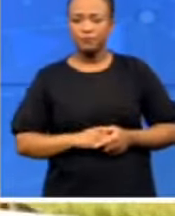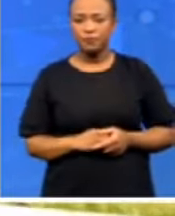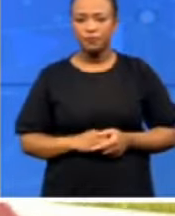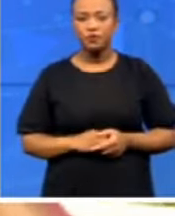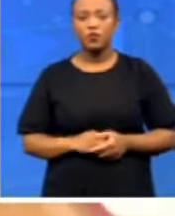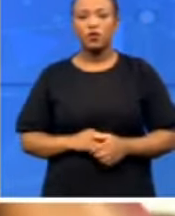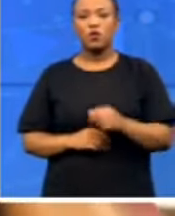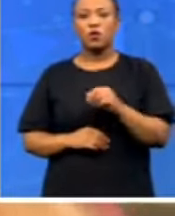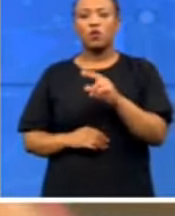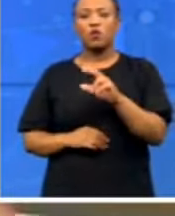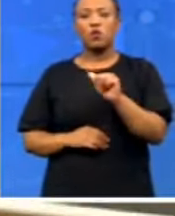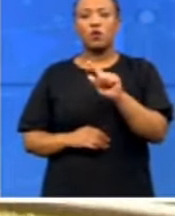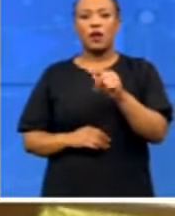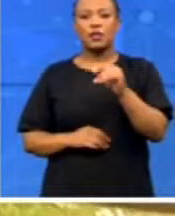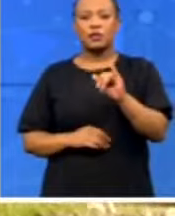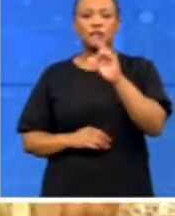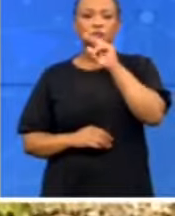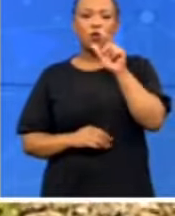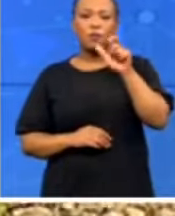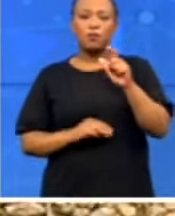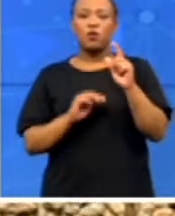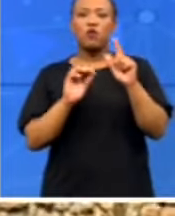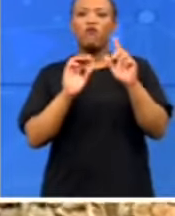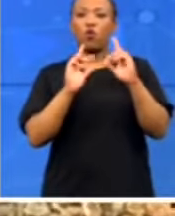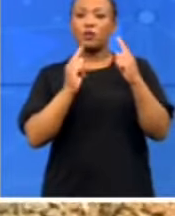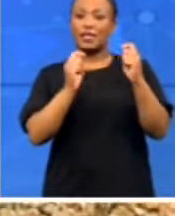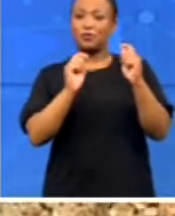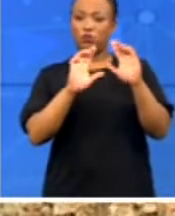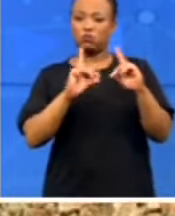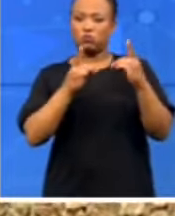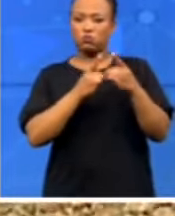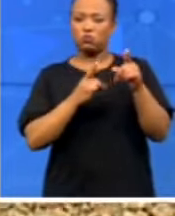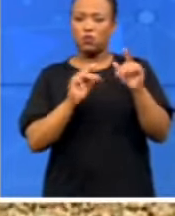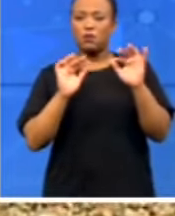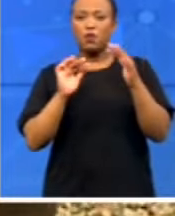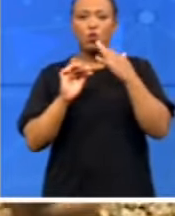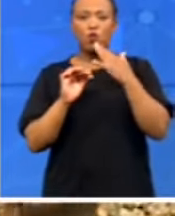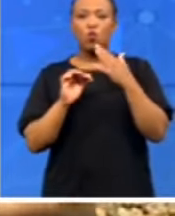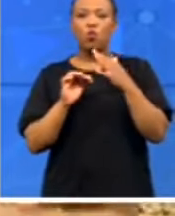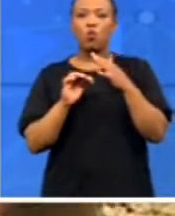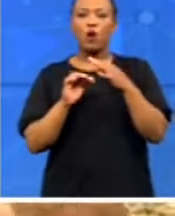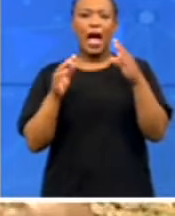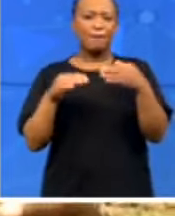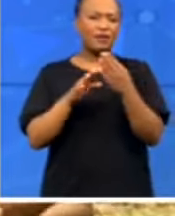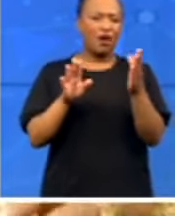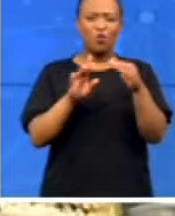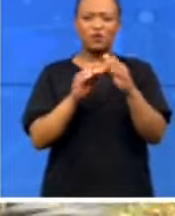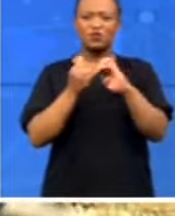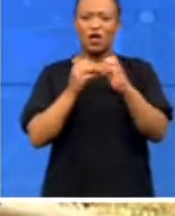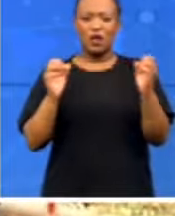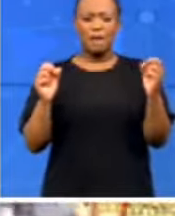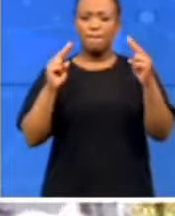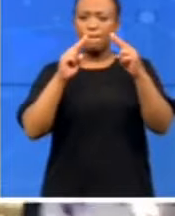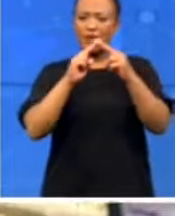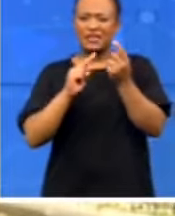the transport department. As you can see, people are moving up and down trying to cross the small pitch of the damaged part of